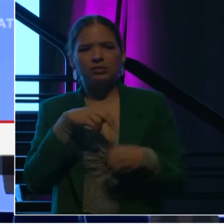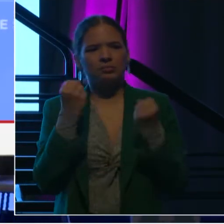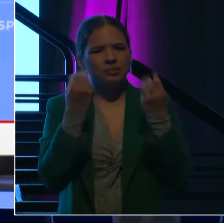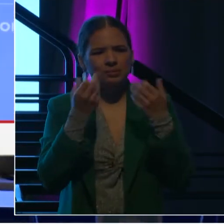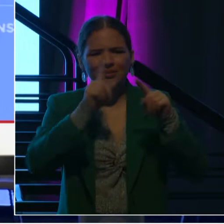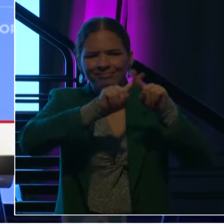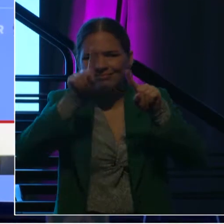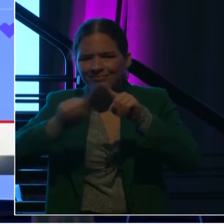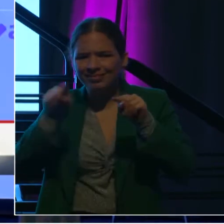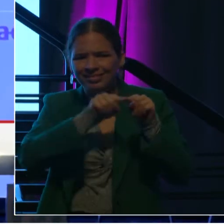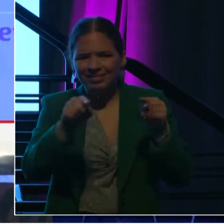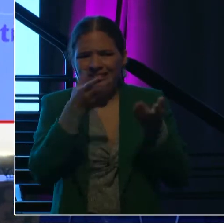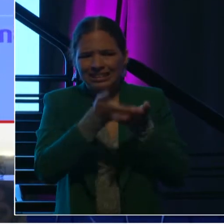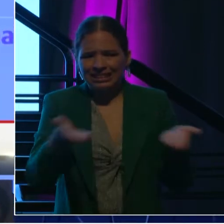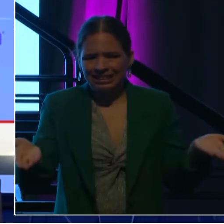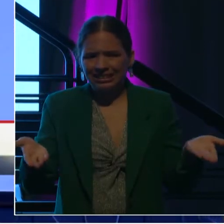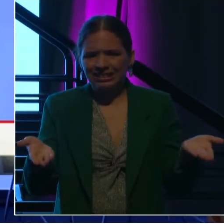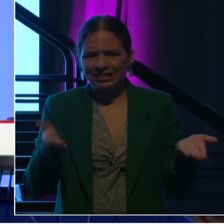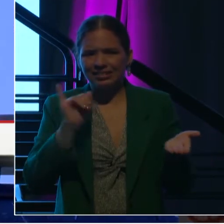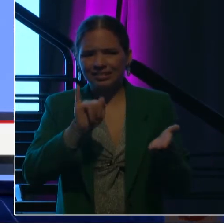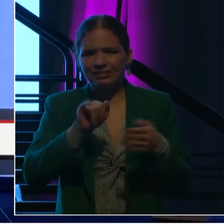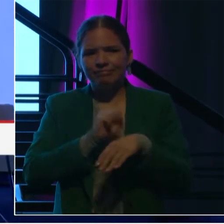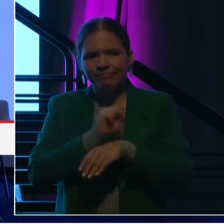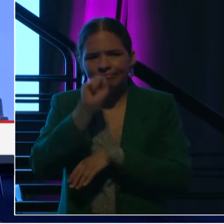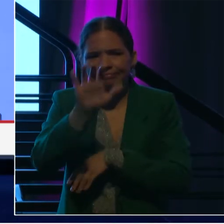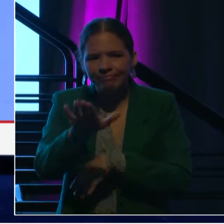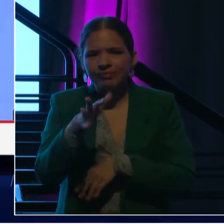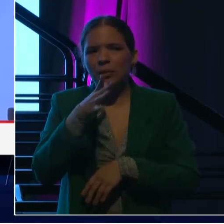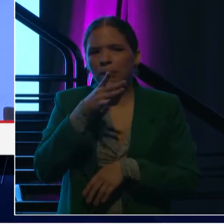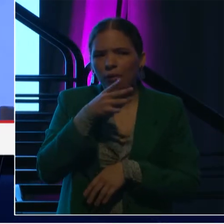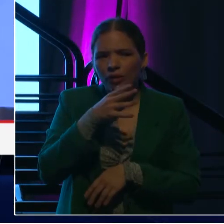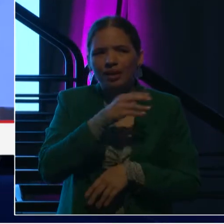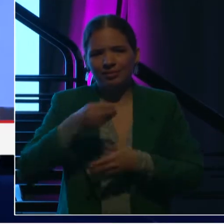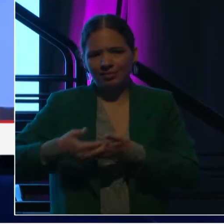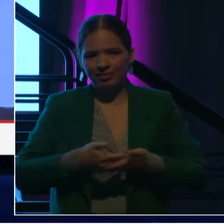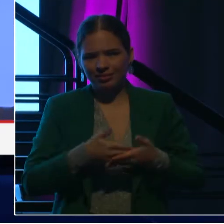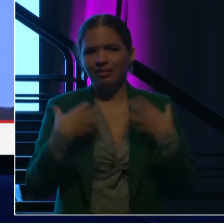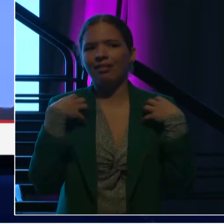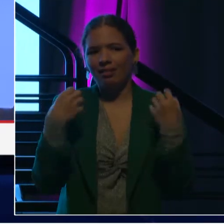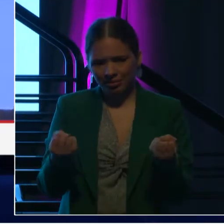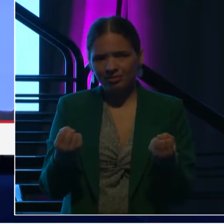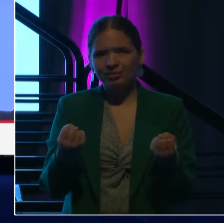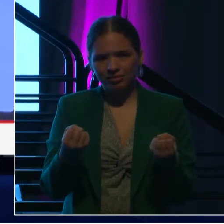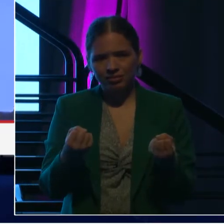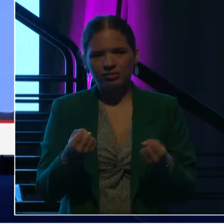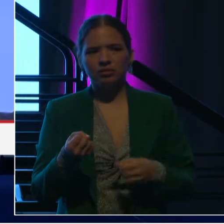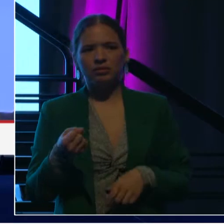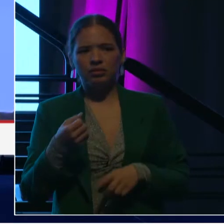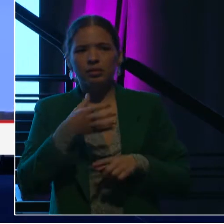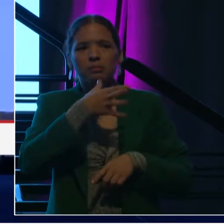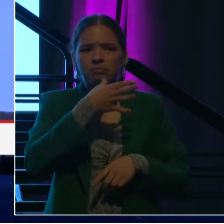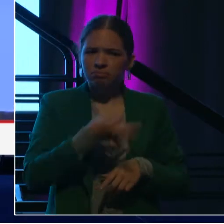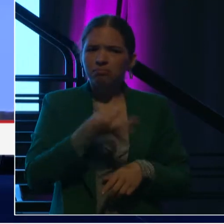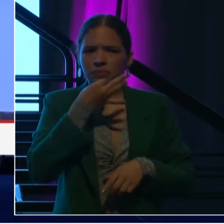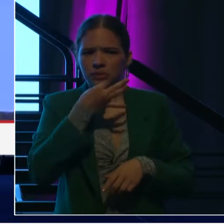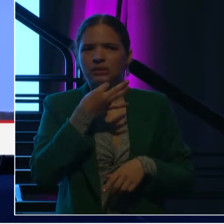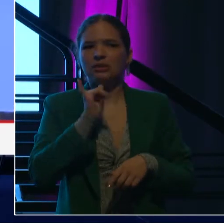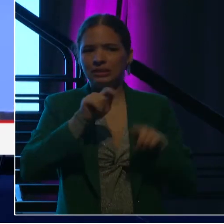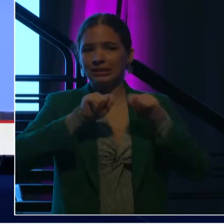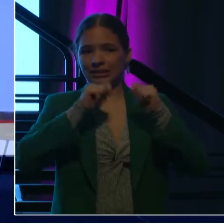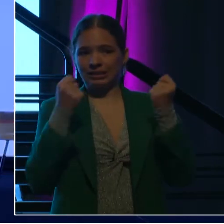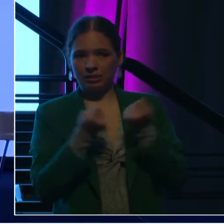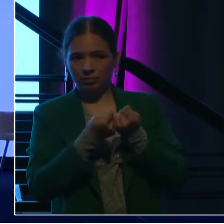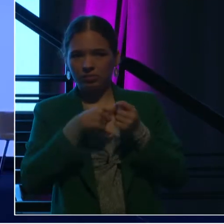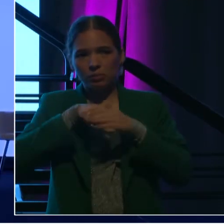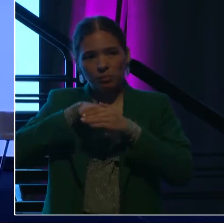that contribute to maternal and infant health. And our experienced labor and delivery team provides high-quality,